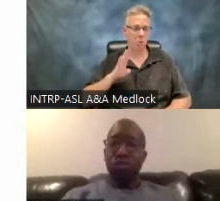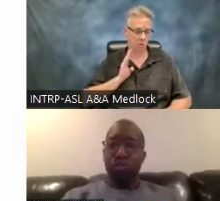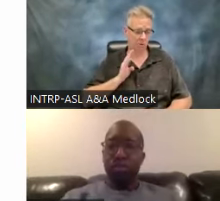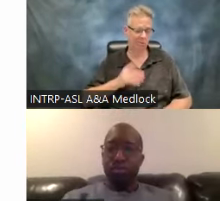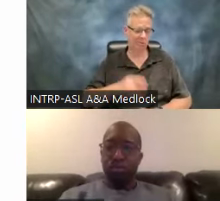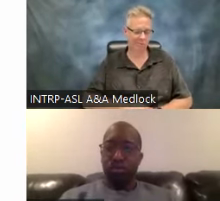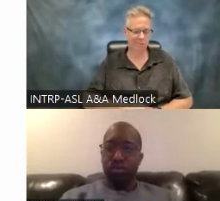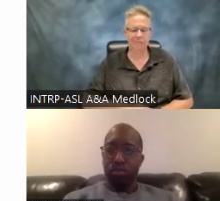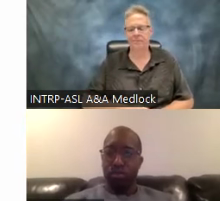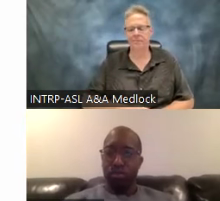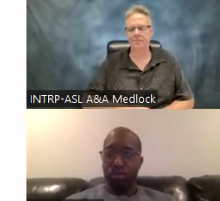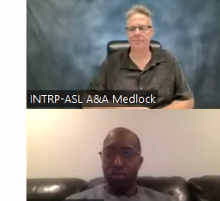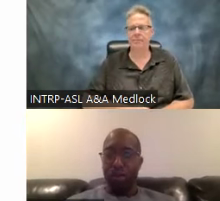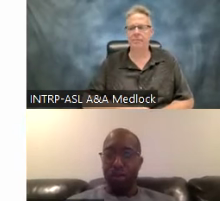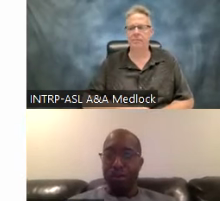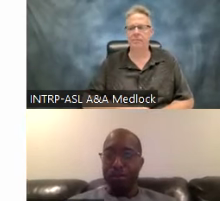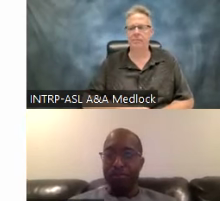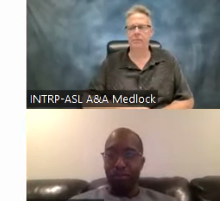Is